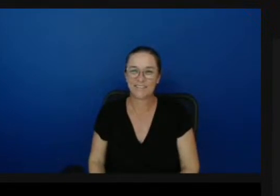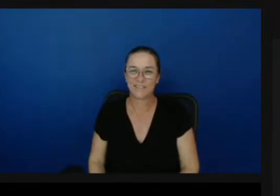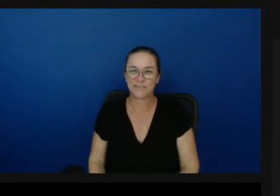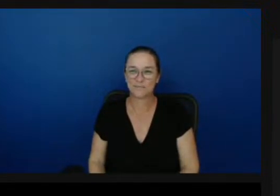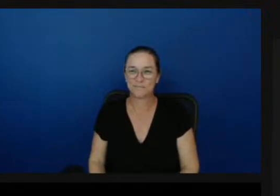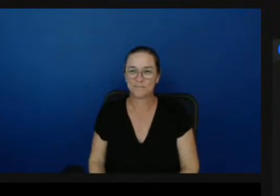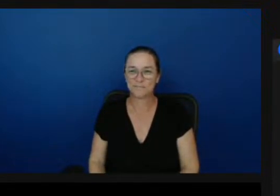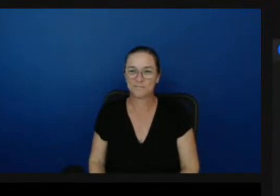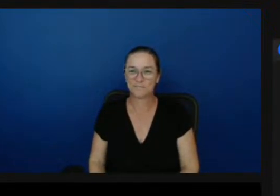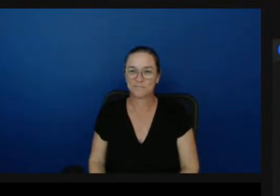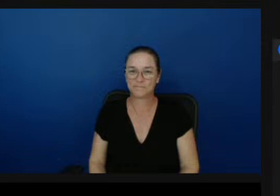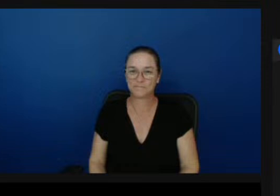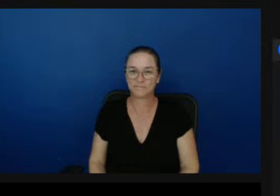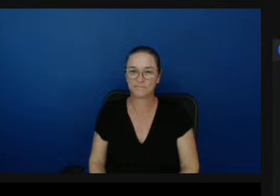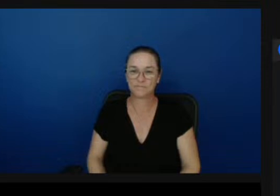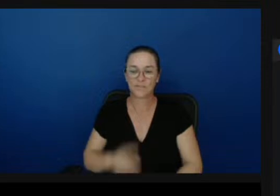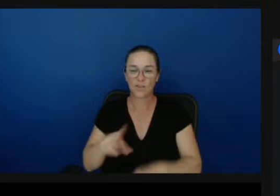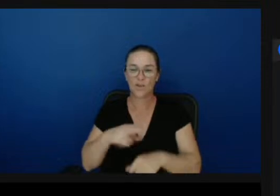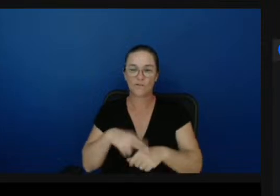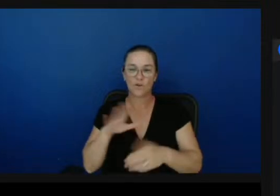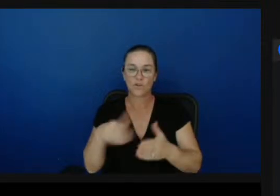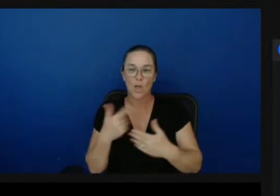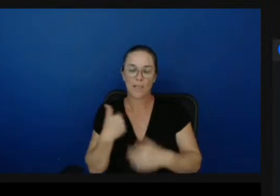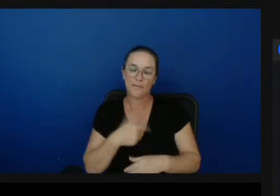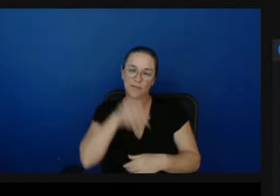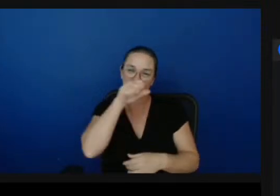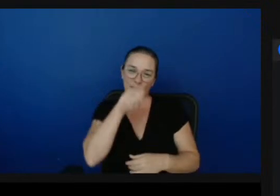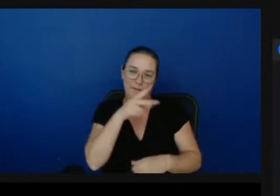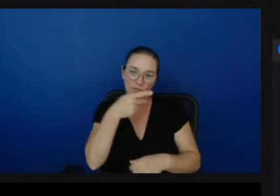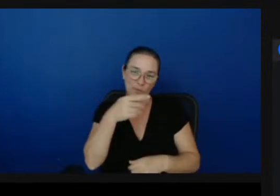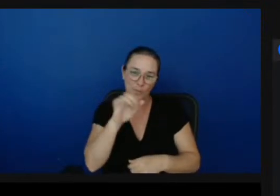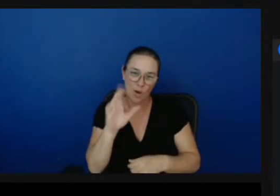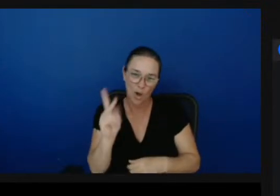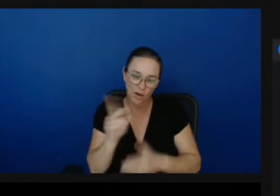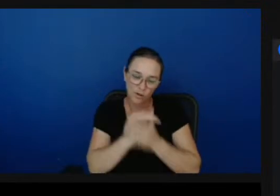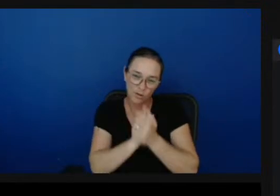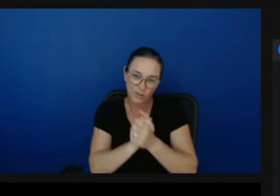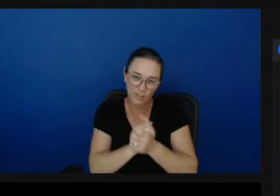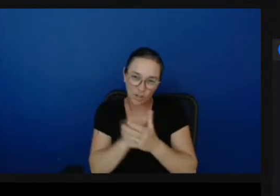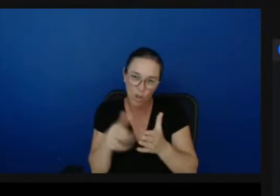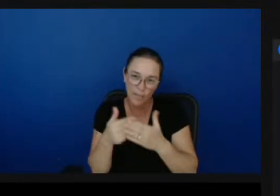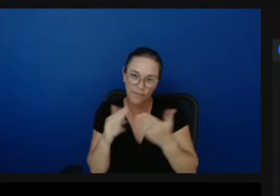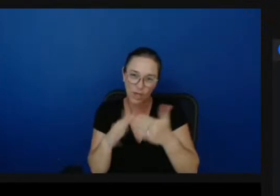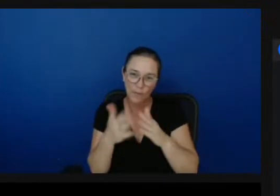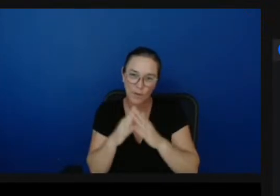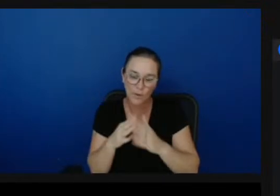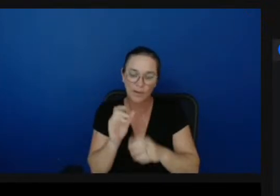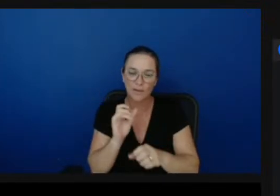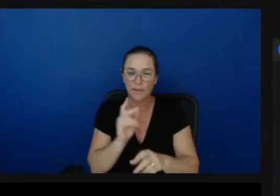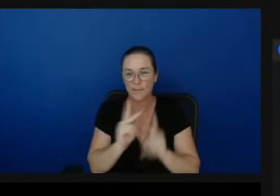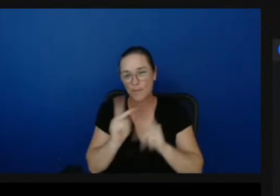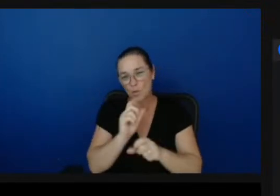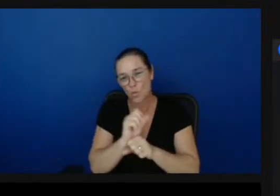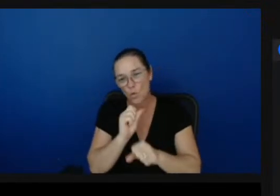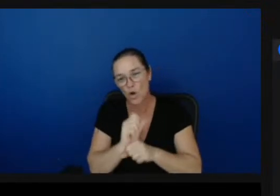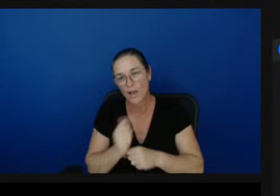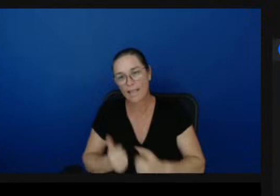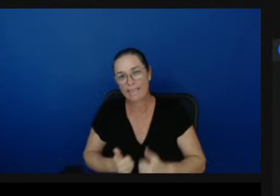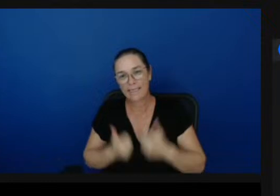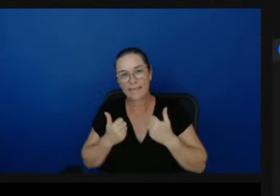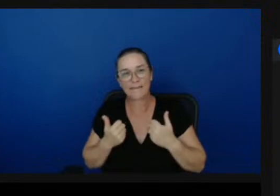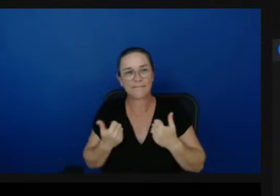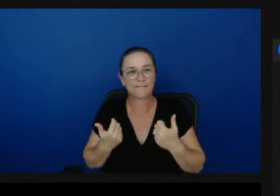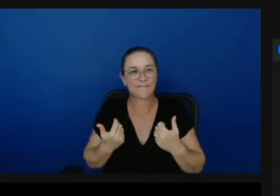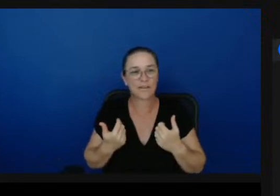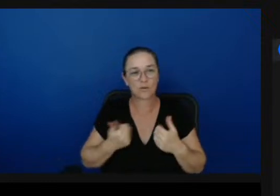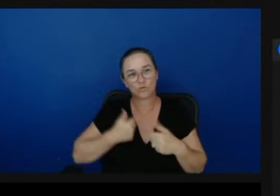So, of course, we all love the national park. Congratulations to the park, all the community around the park, people who work there, people who live nearby, people who travel to